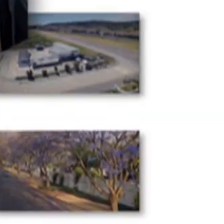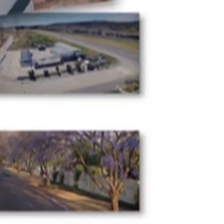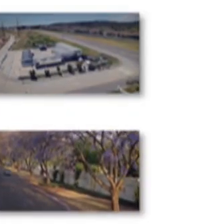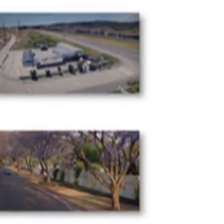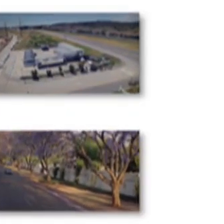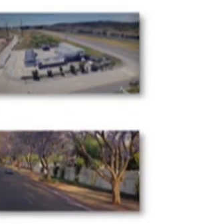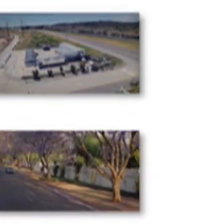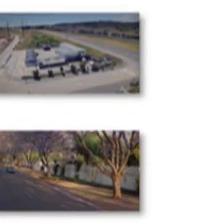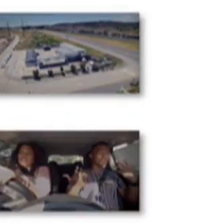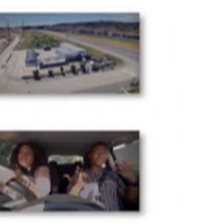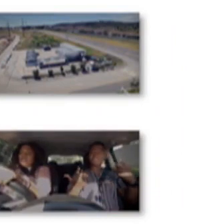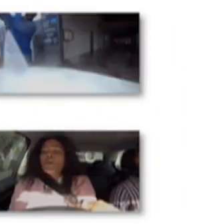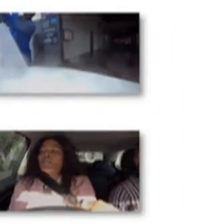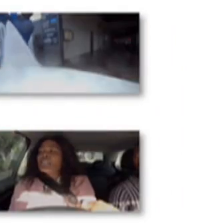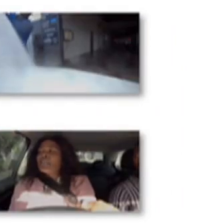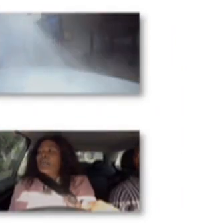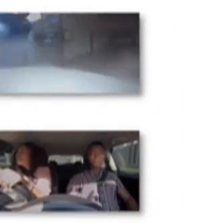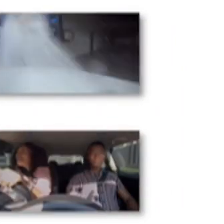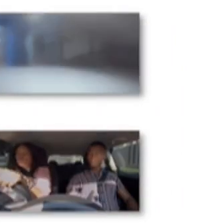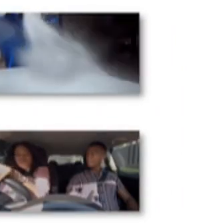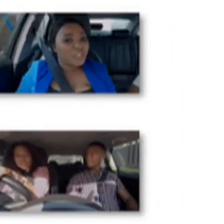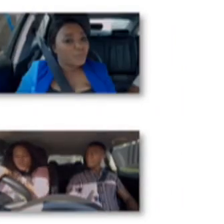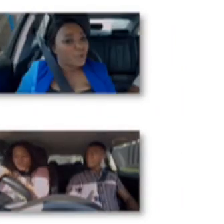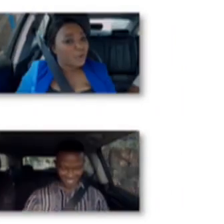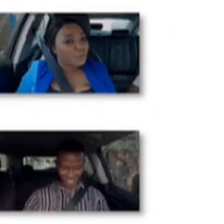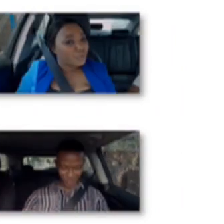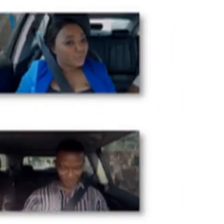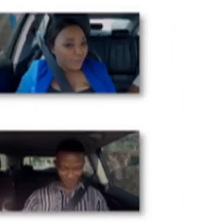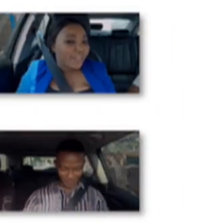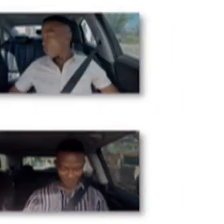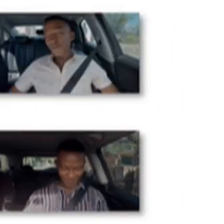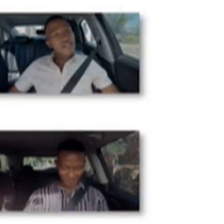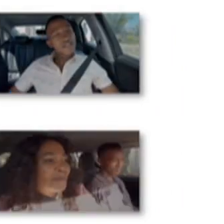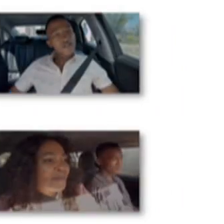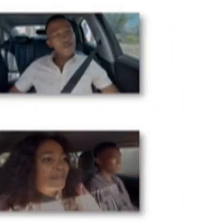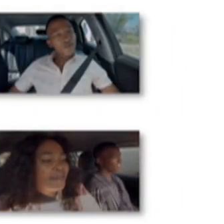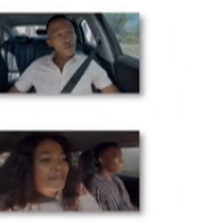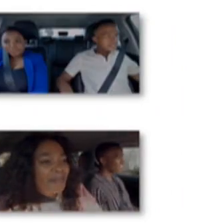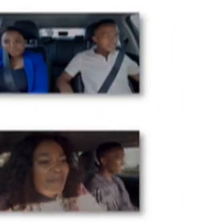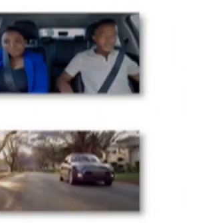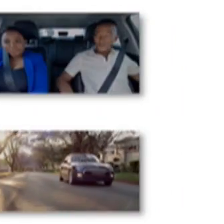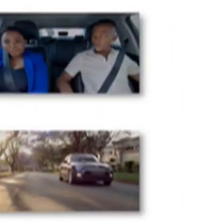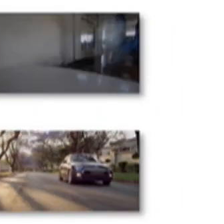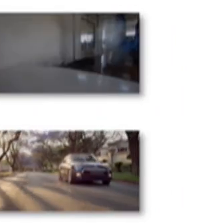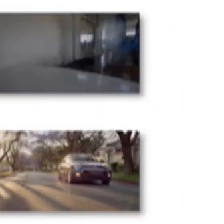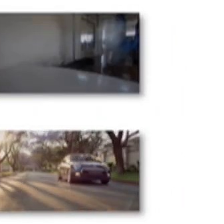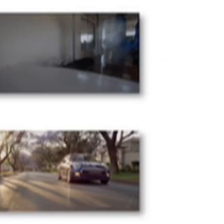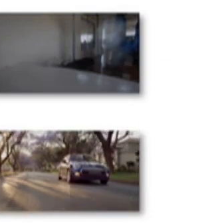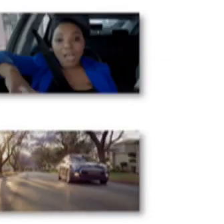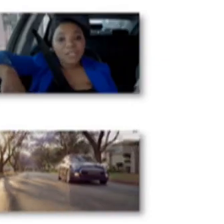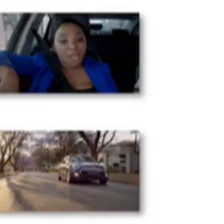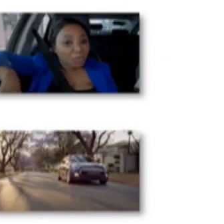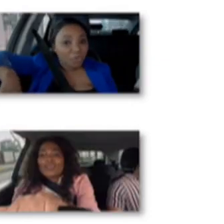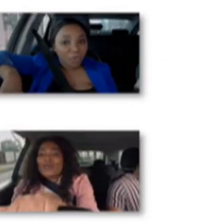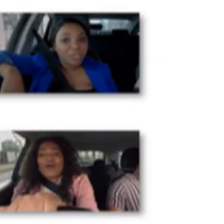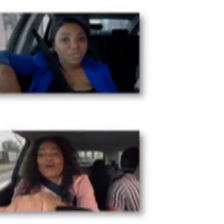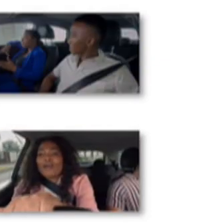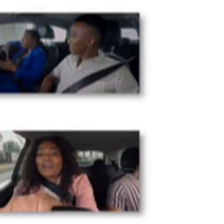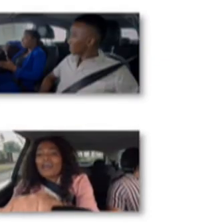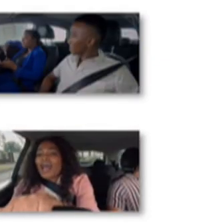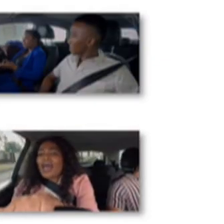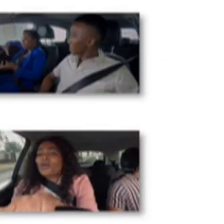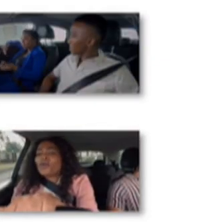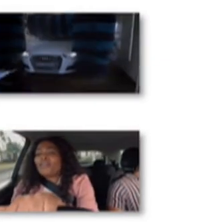You've got nothing to lose. If Outsurance can't save you money on your car insurance, now ask for 500 Rand. Or a